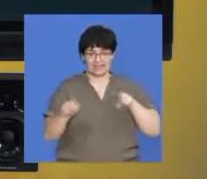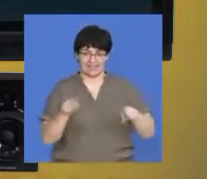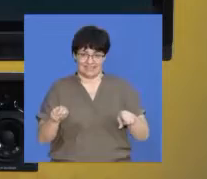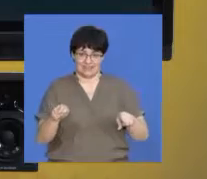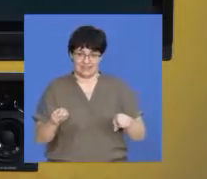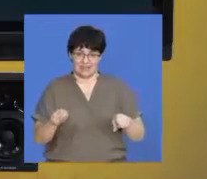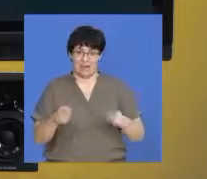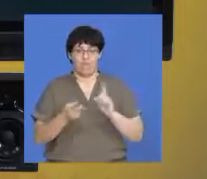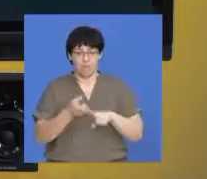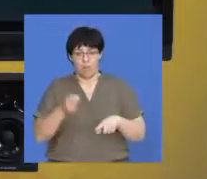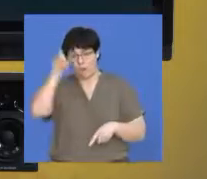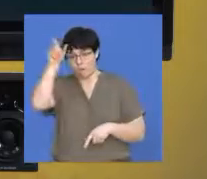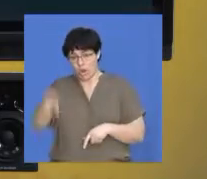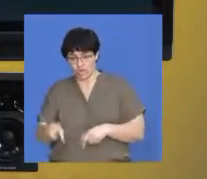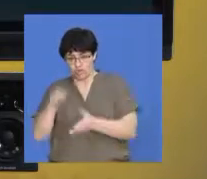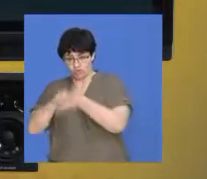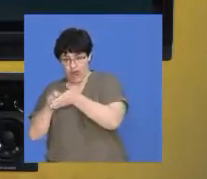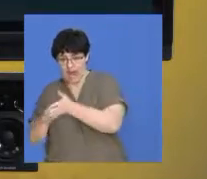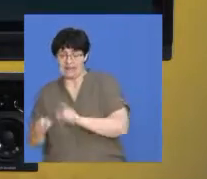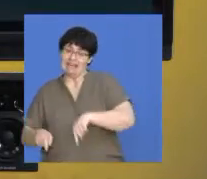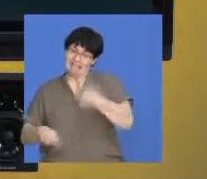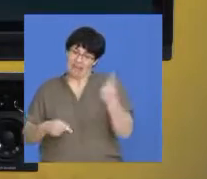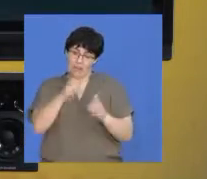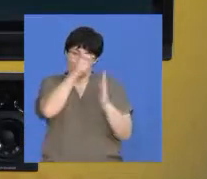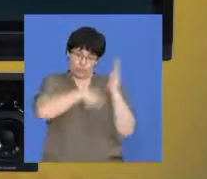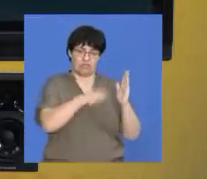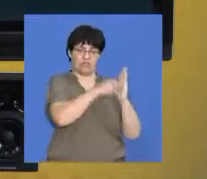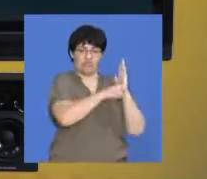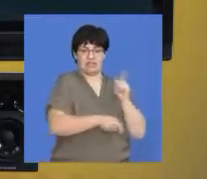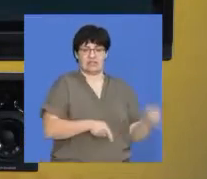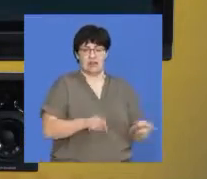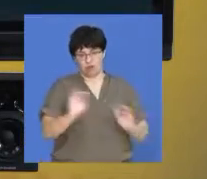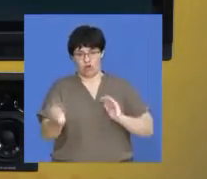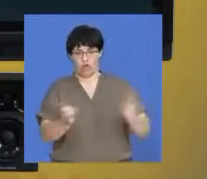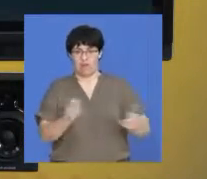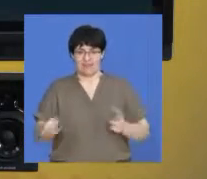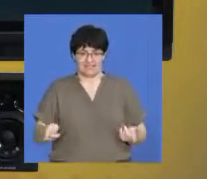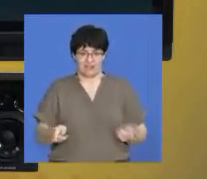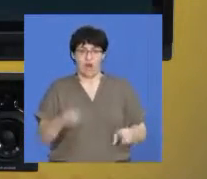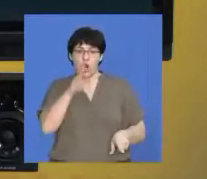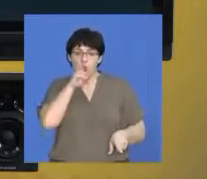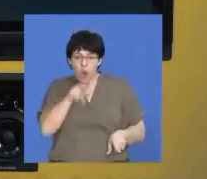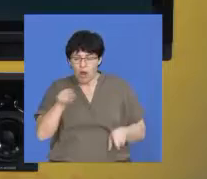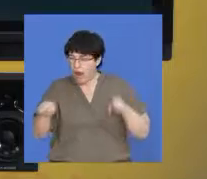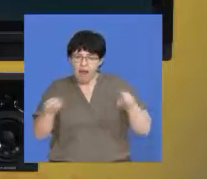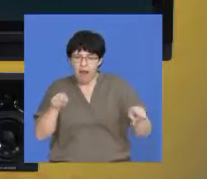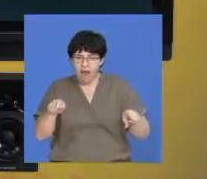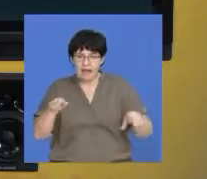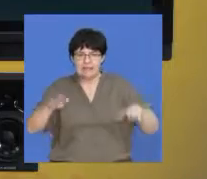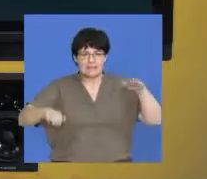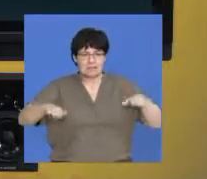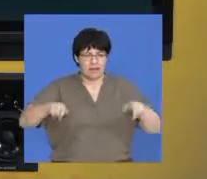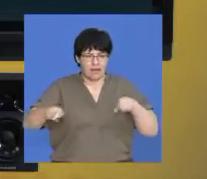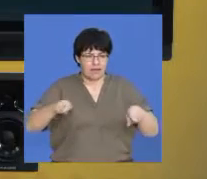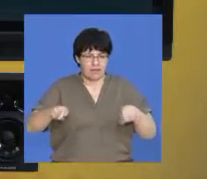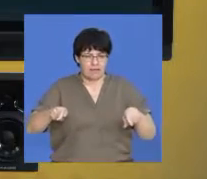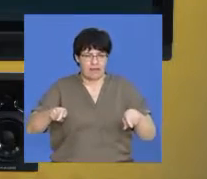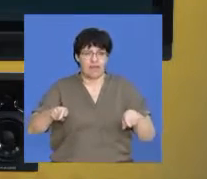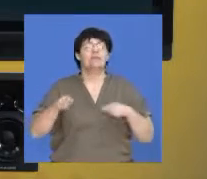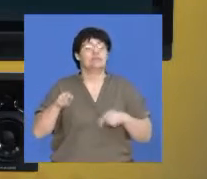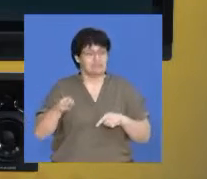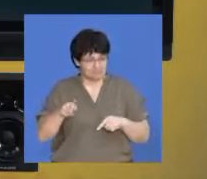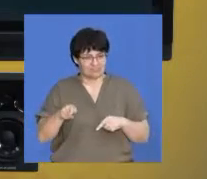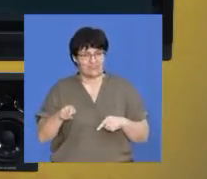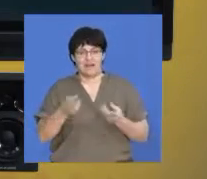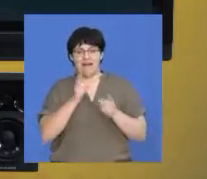come from different people, and then you have to compare them. In other words, look for the things that are similar. So that is how you